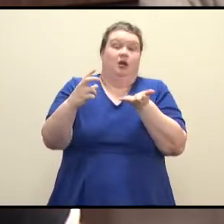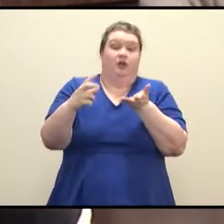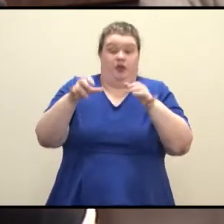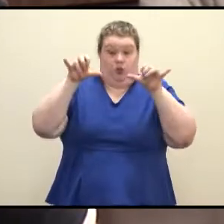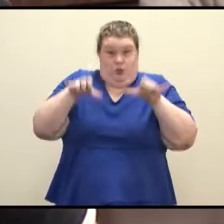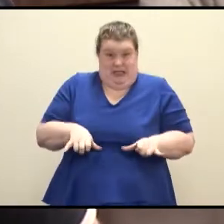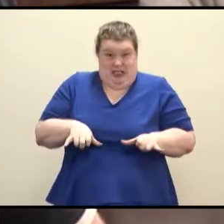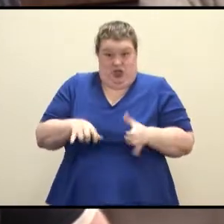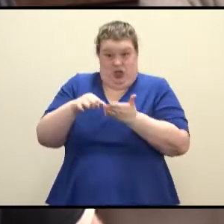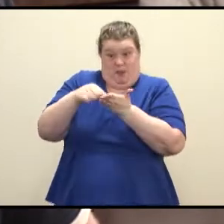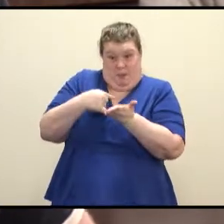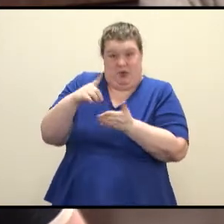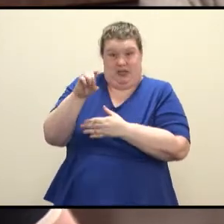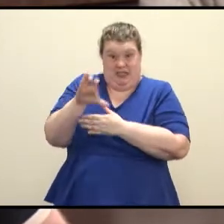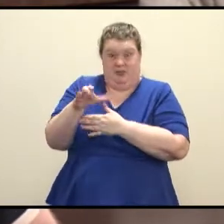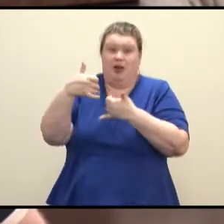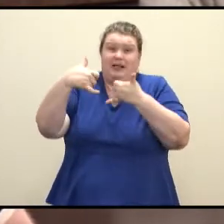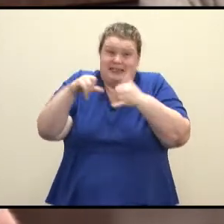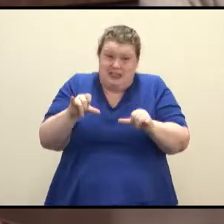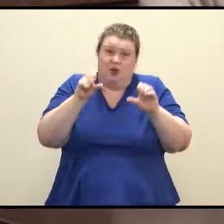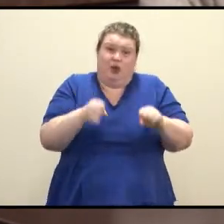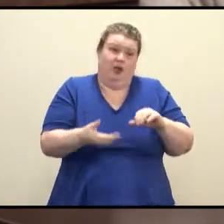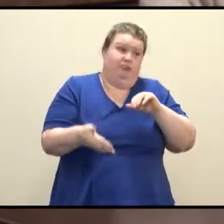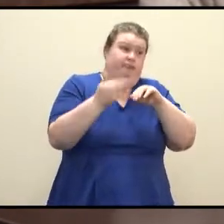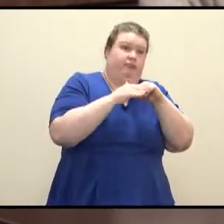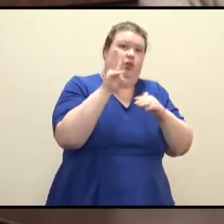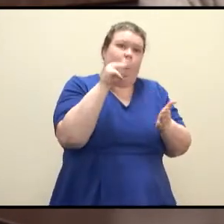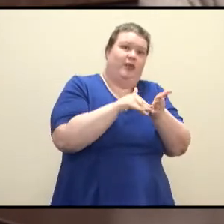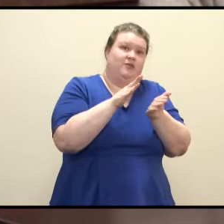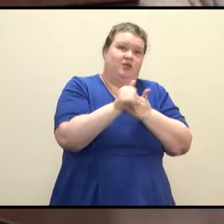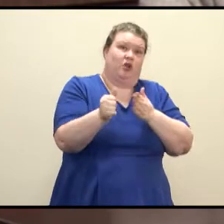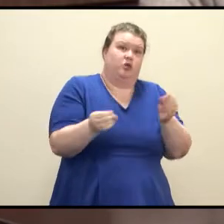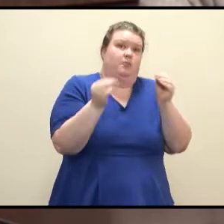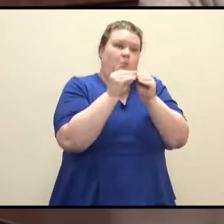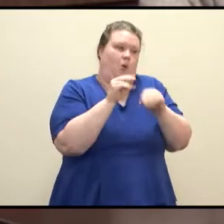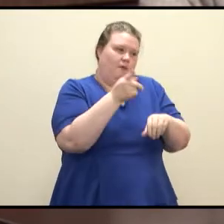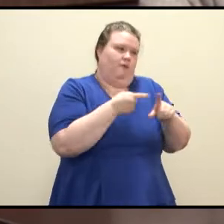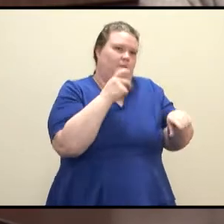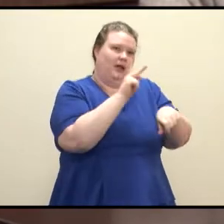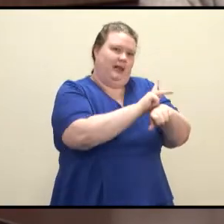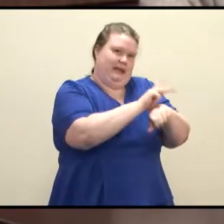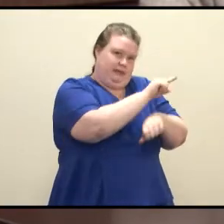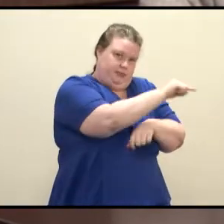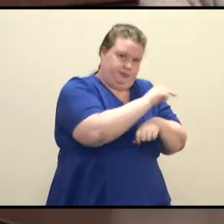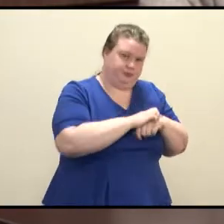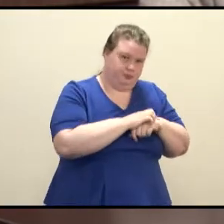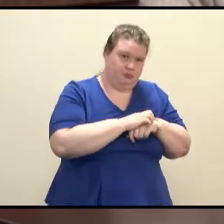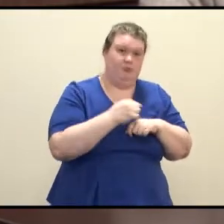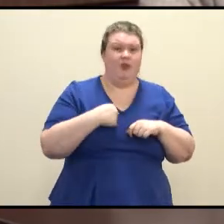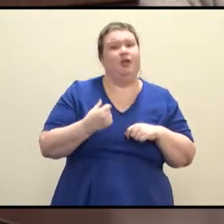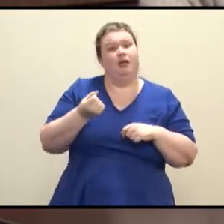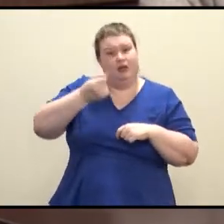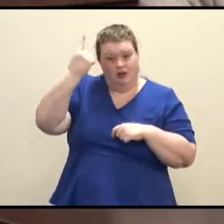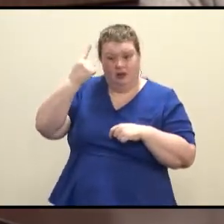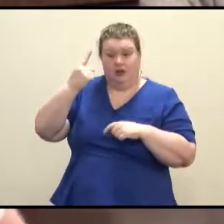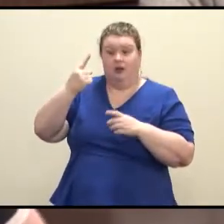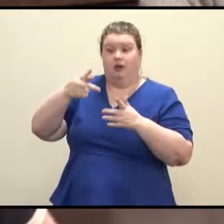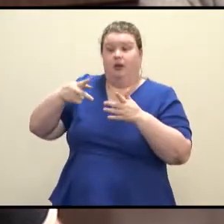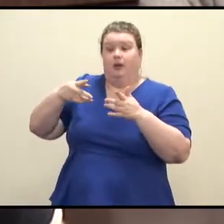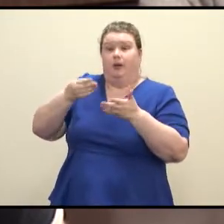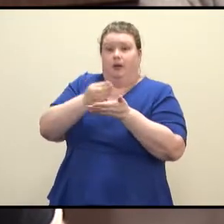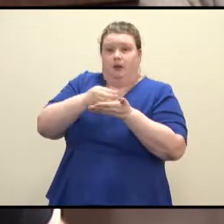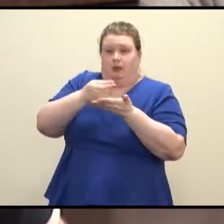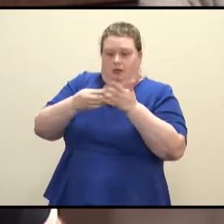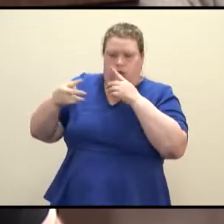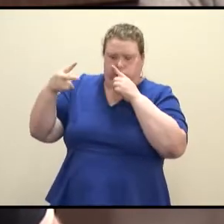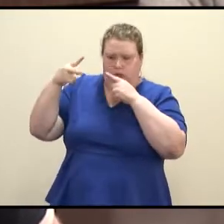Killeen. I can see that the district is making large budget cuts due to a decrease in enrollment. However, I also have